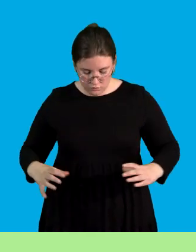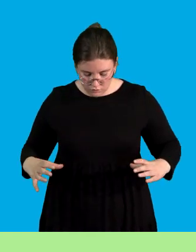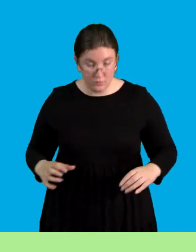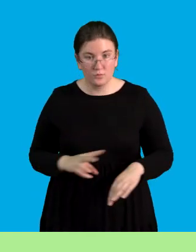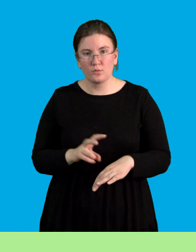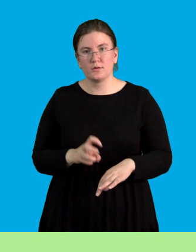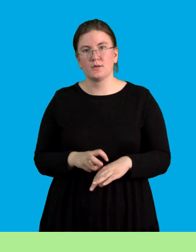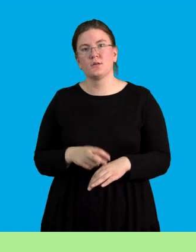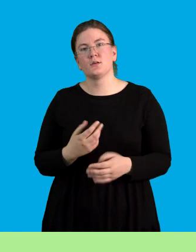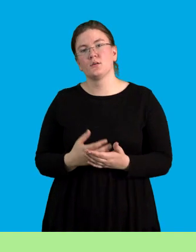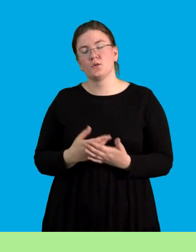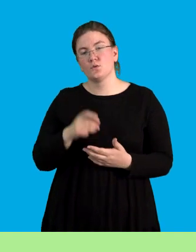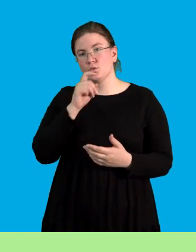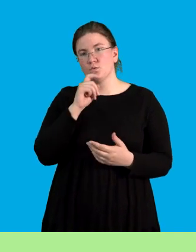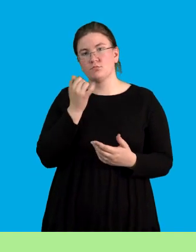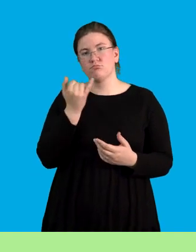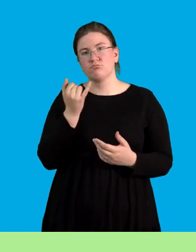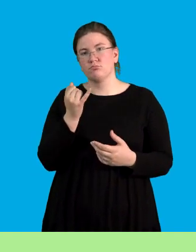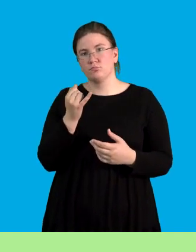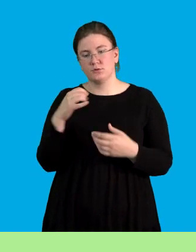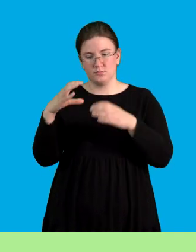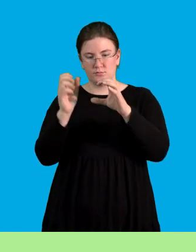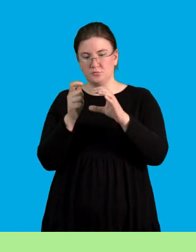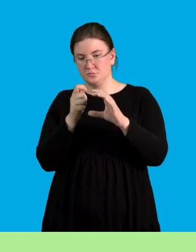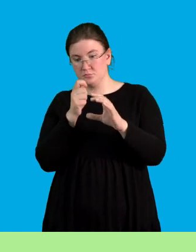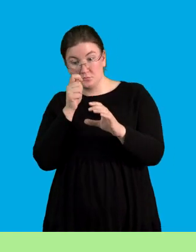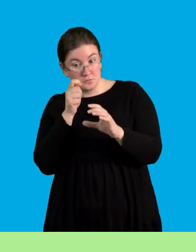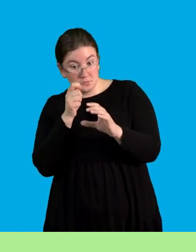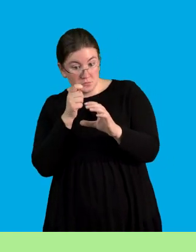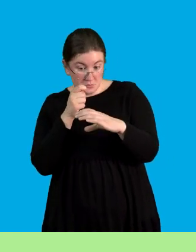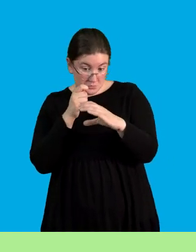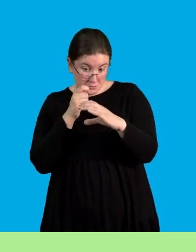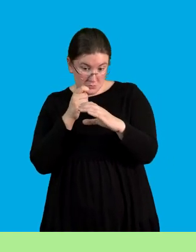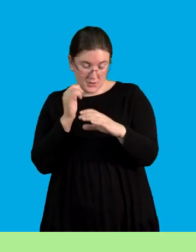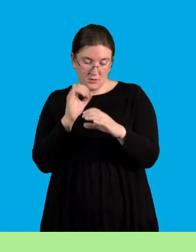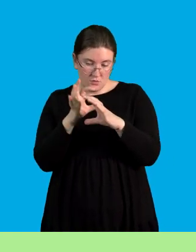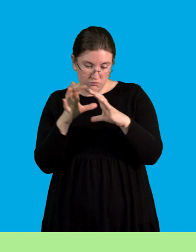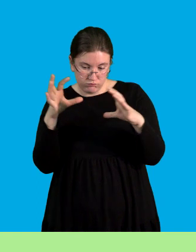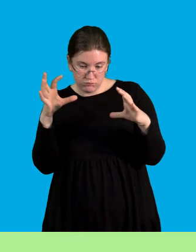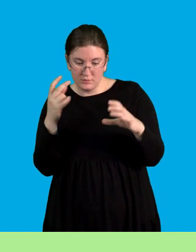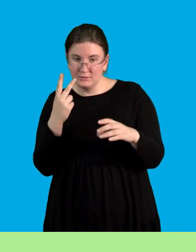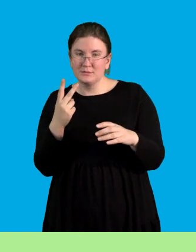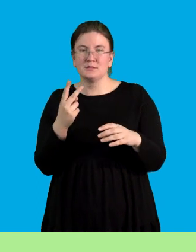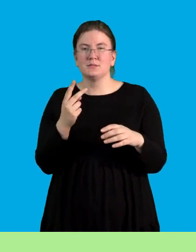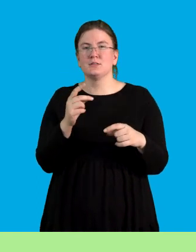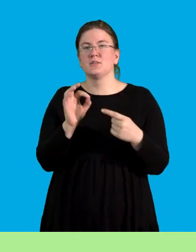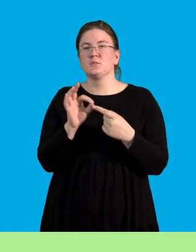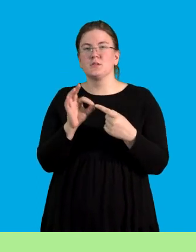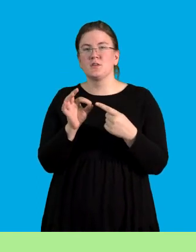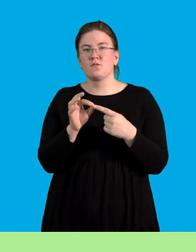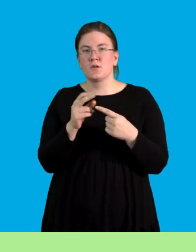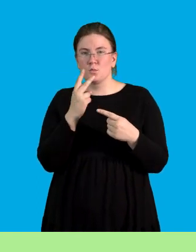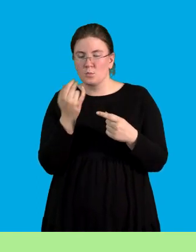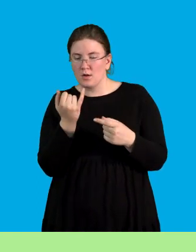actually use an item like a magnifying glass to view the mold and see like specific